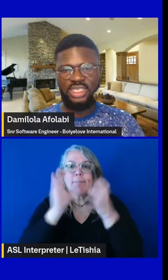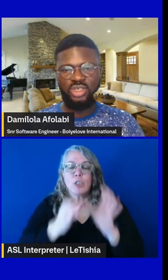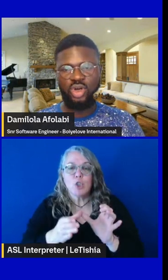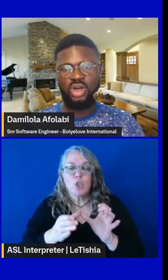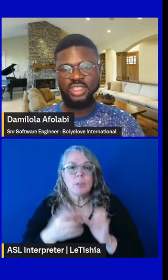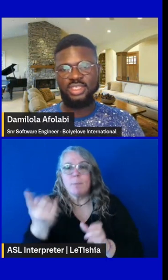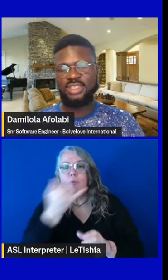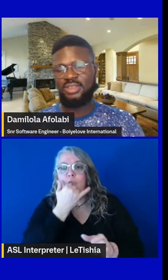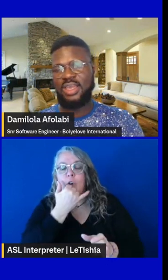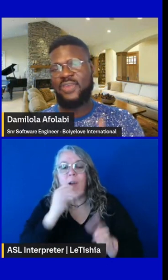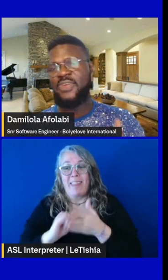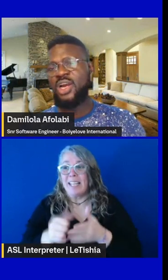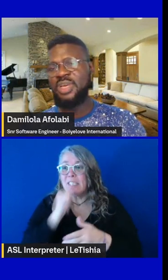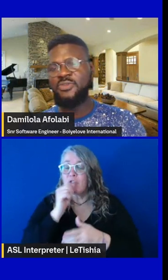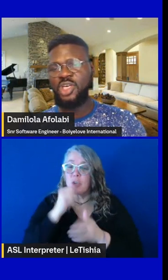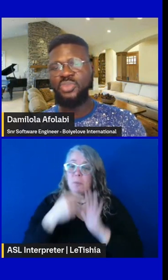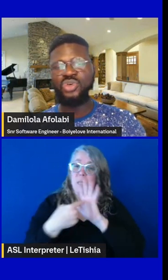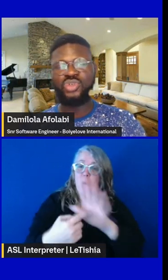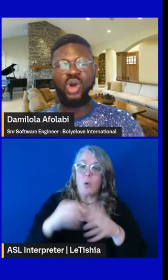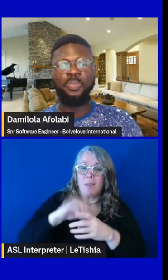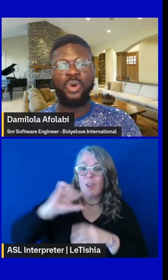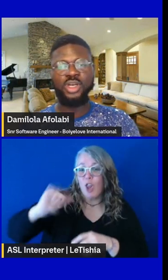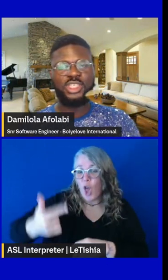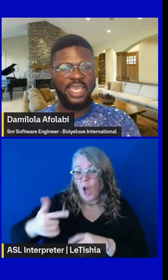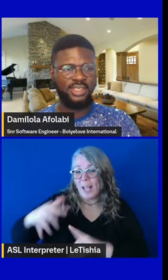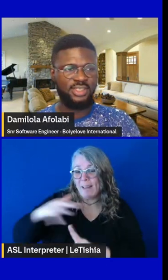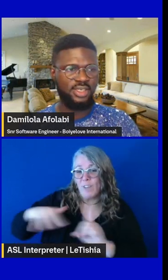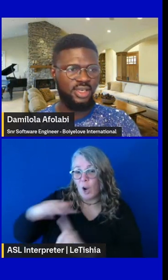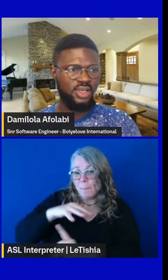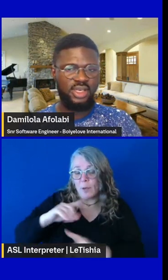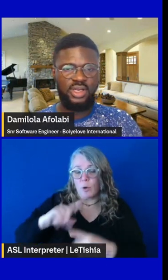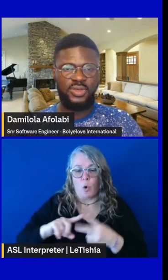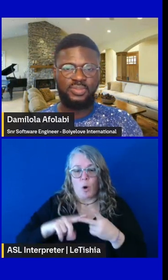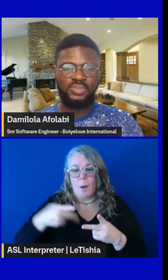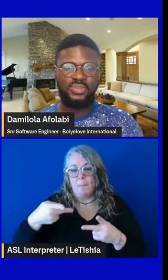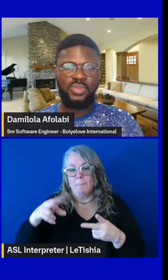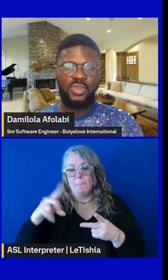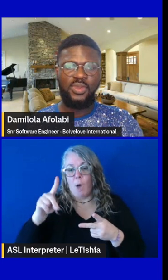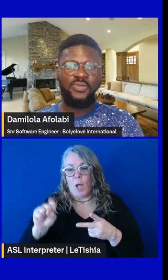exposed in logs, environment variables, or pod specs,